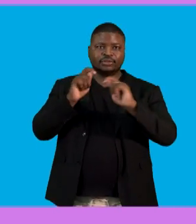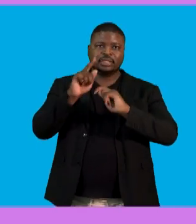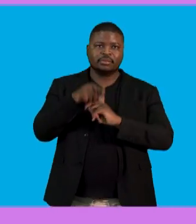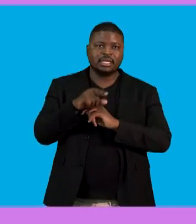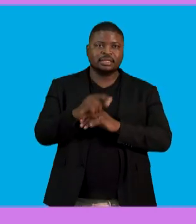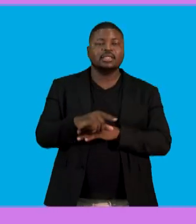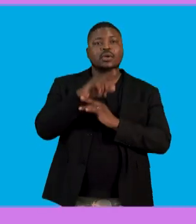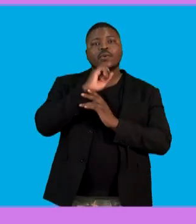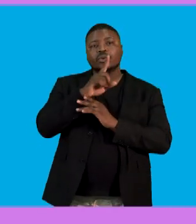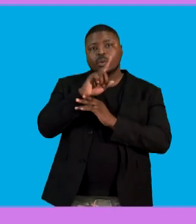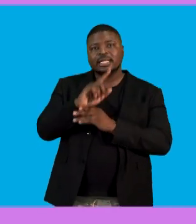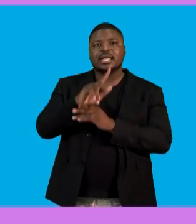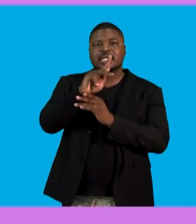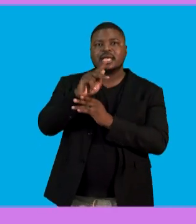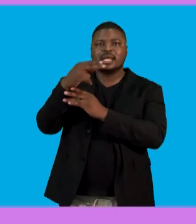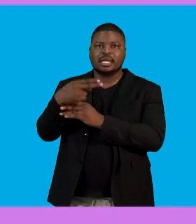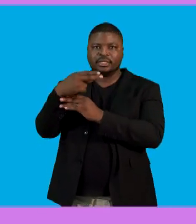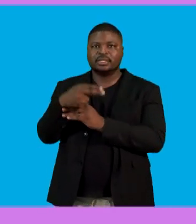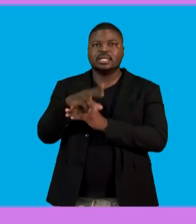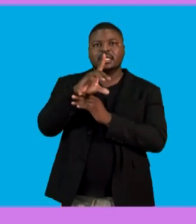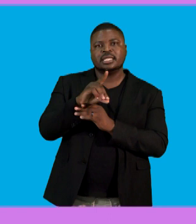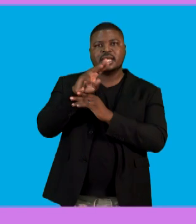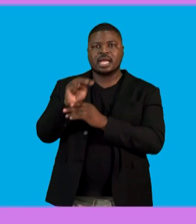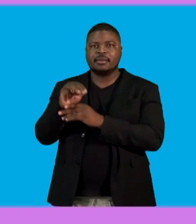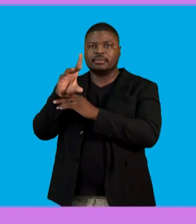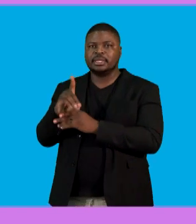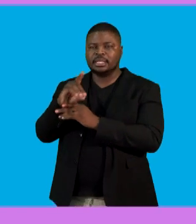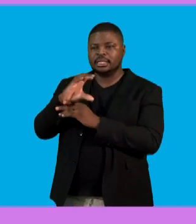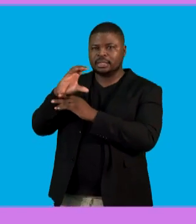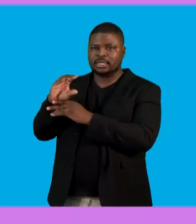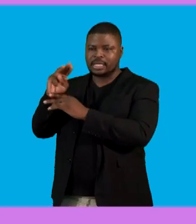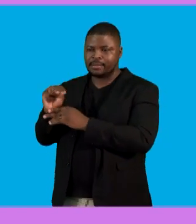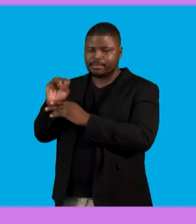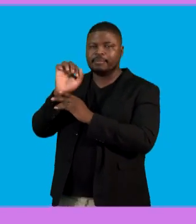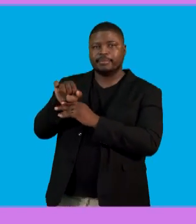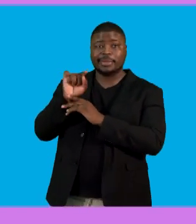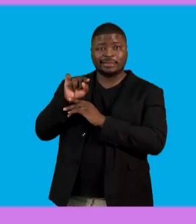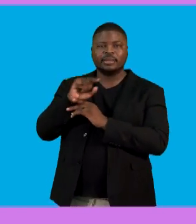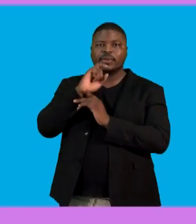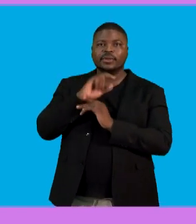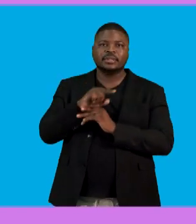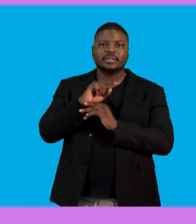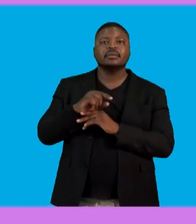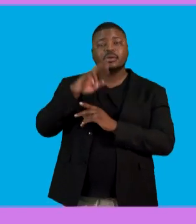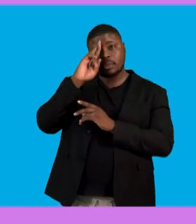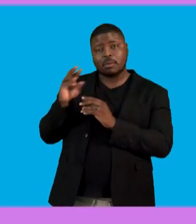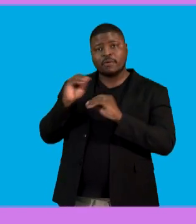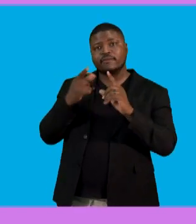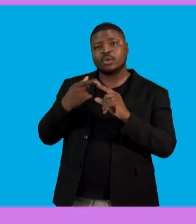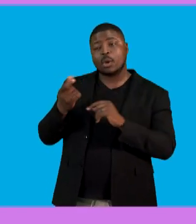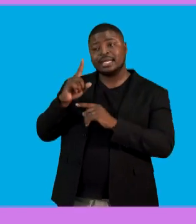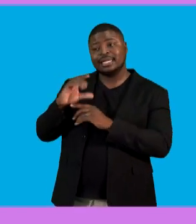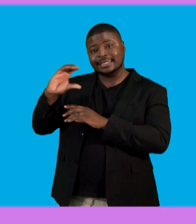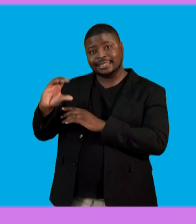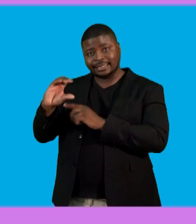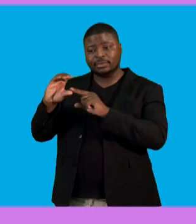Keke. We say Keke hates doing math during cold months. So where are we moving from centimeters